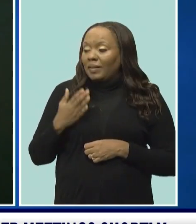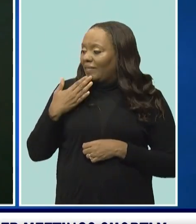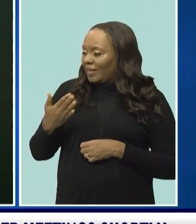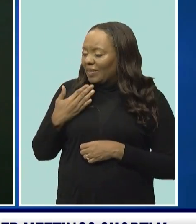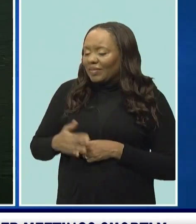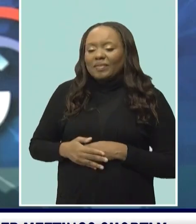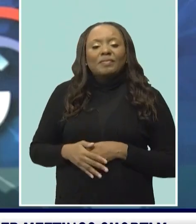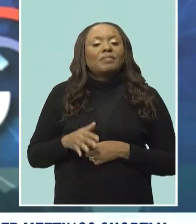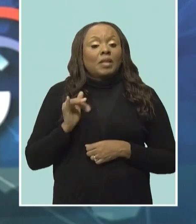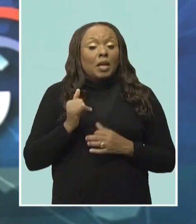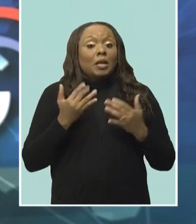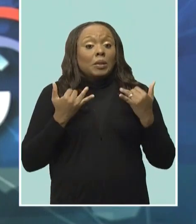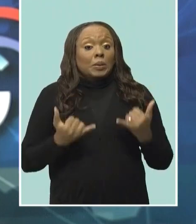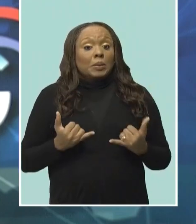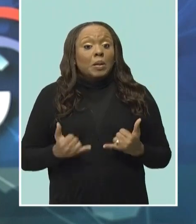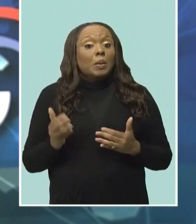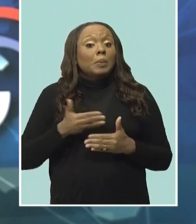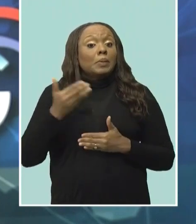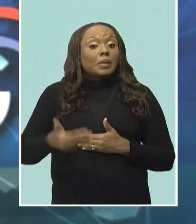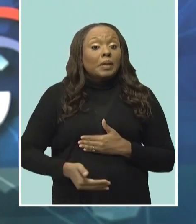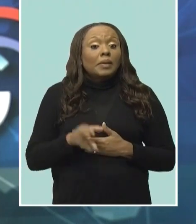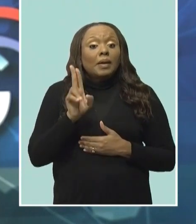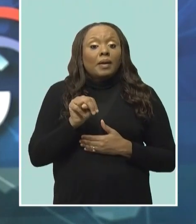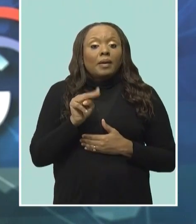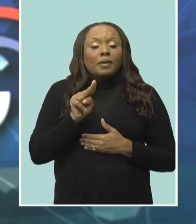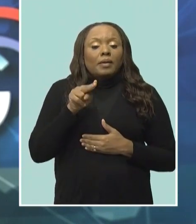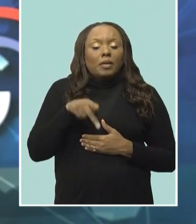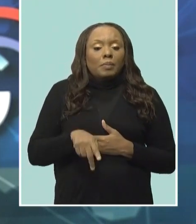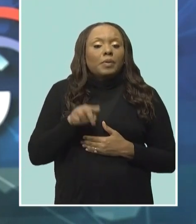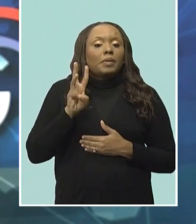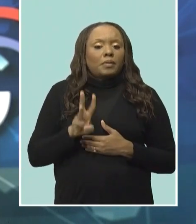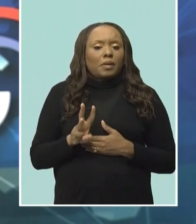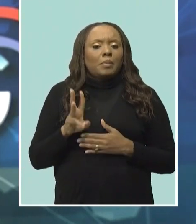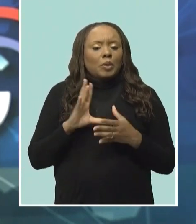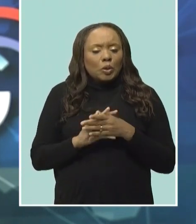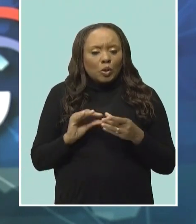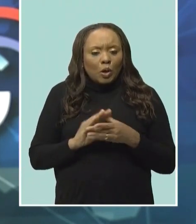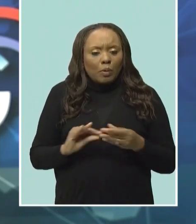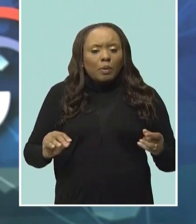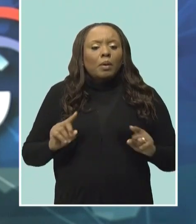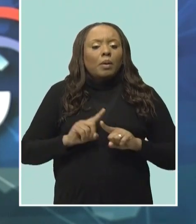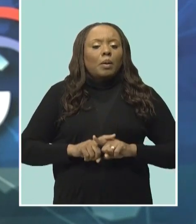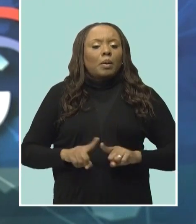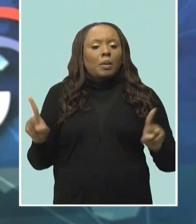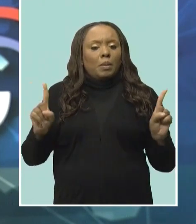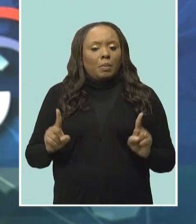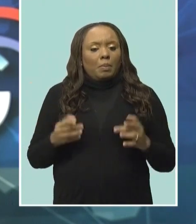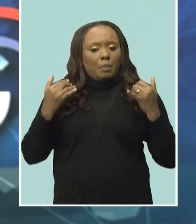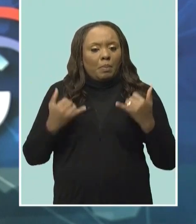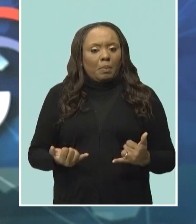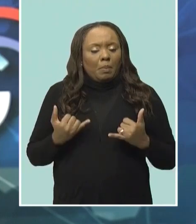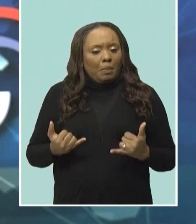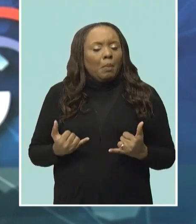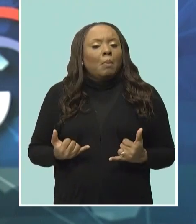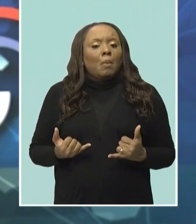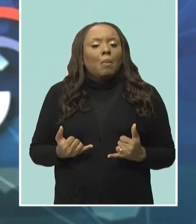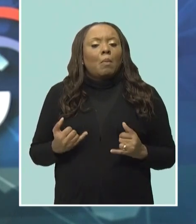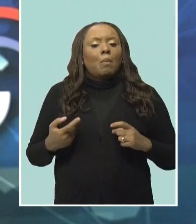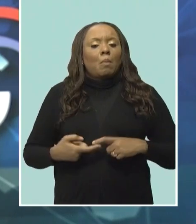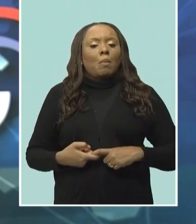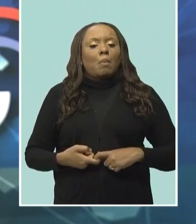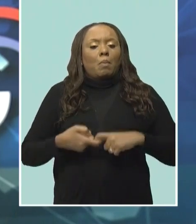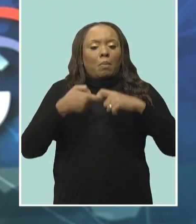the commission. Coming up after the break, the NUPW responds to reports SSA workers have left to join Caswell